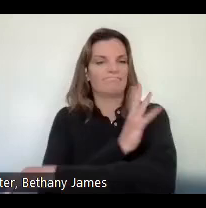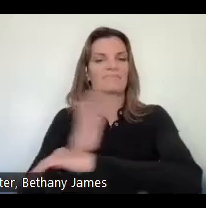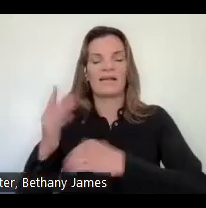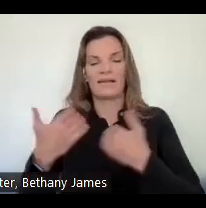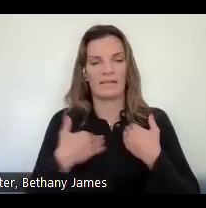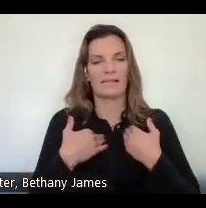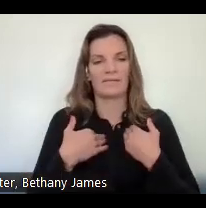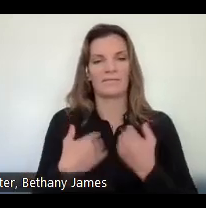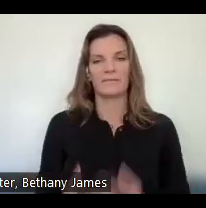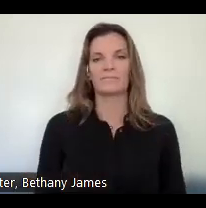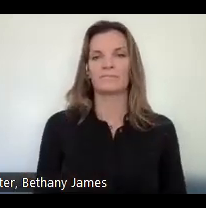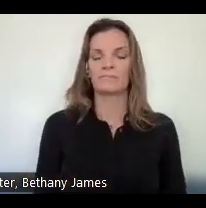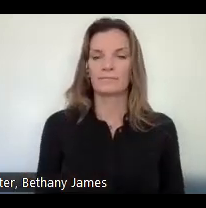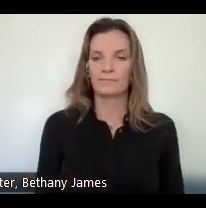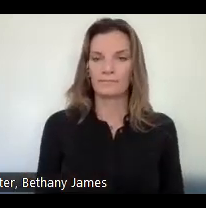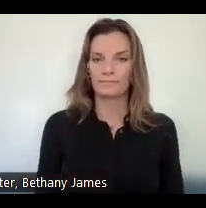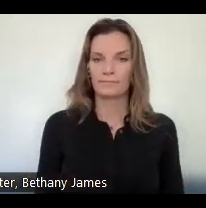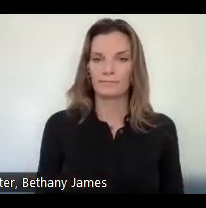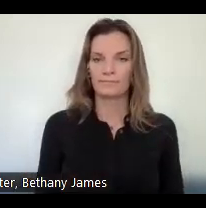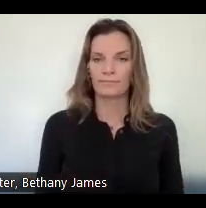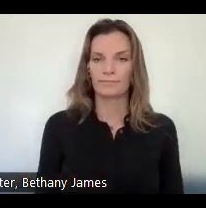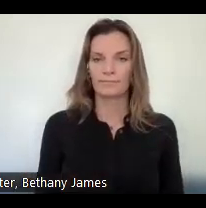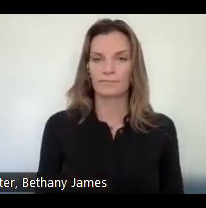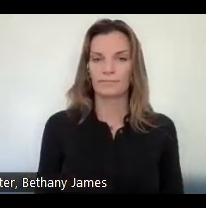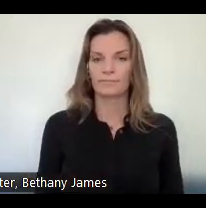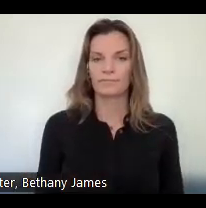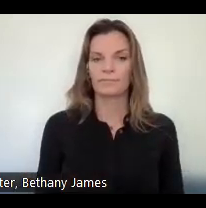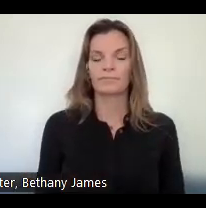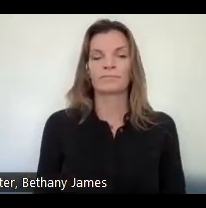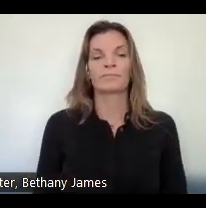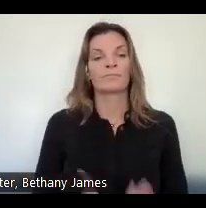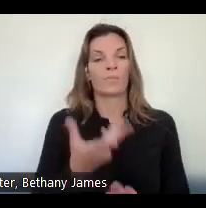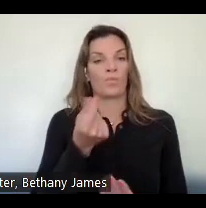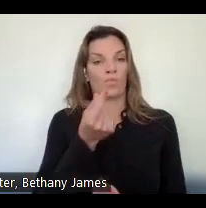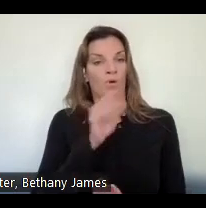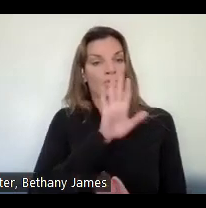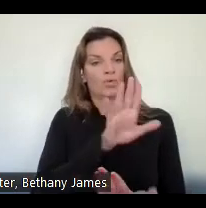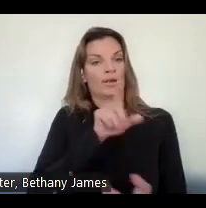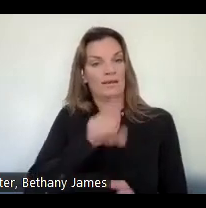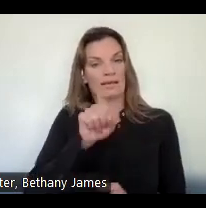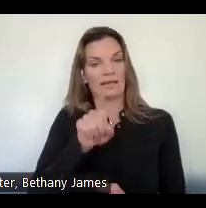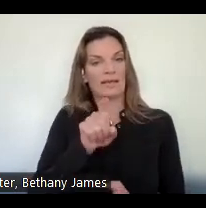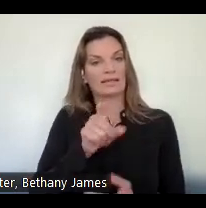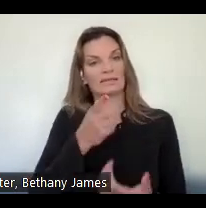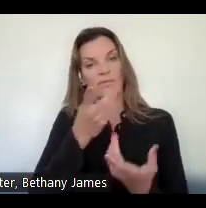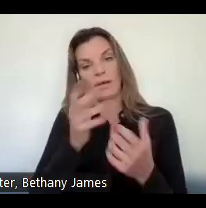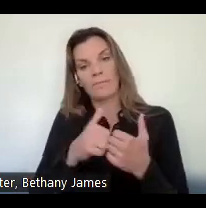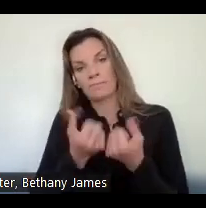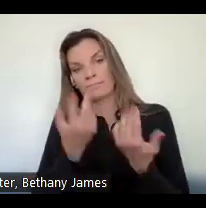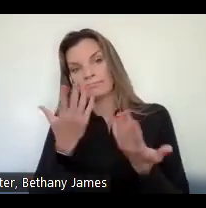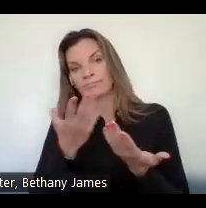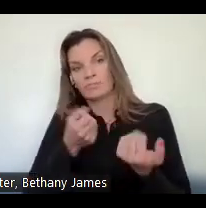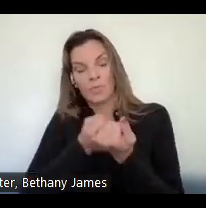from person to person, and the amount of supported needs that they will have will vary.